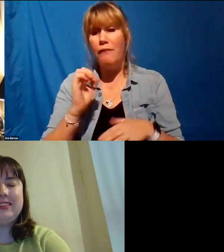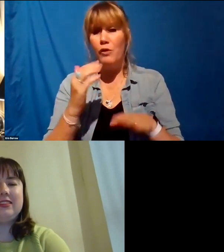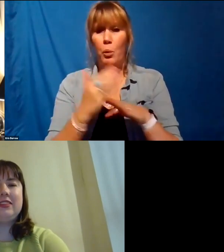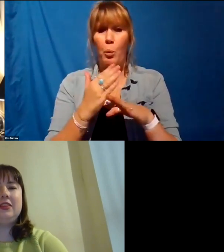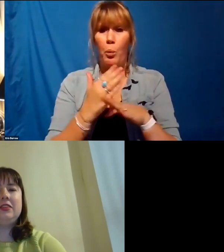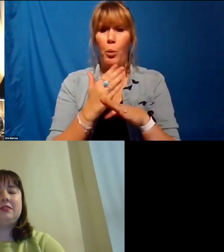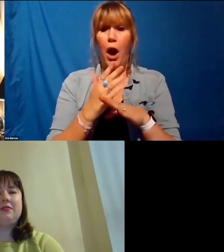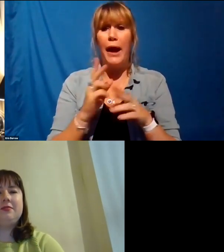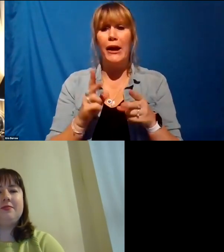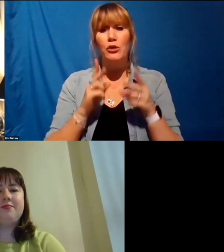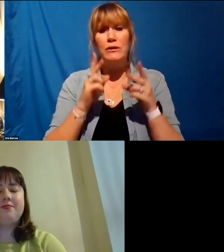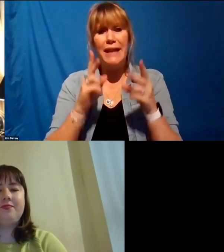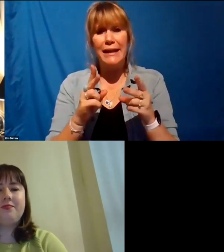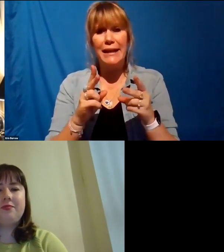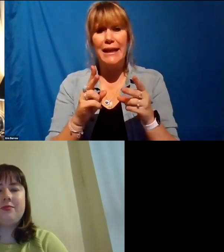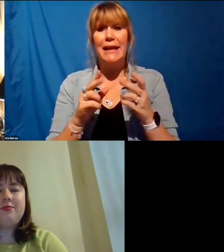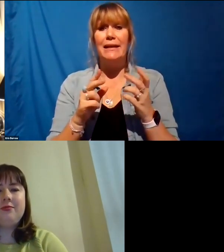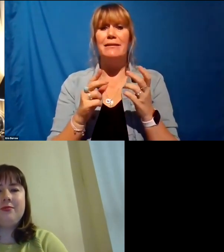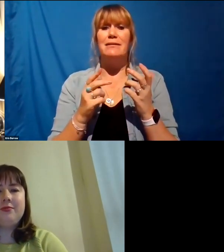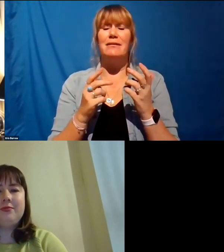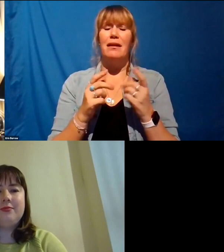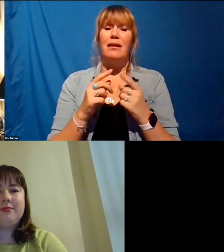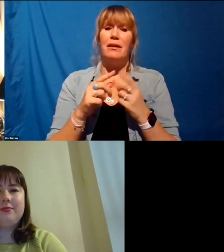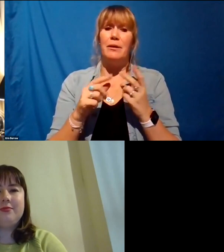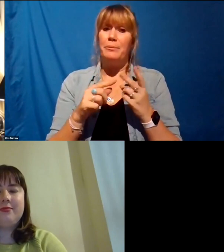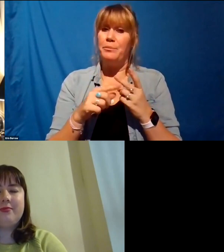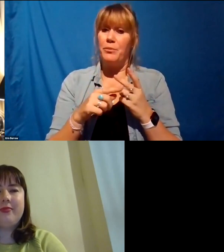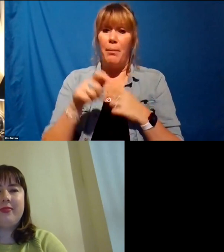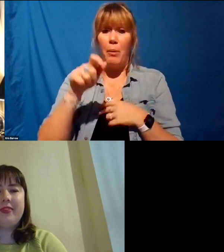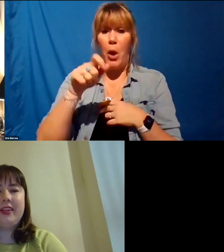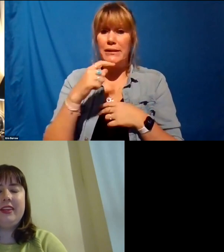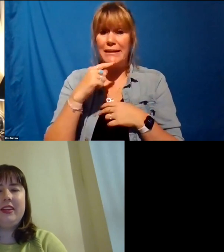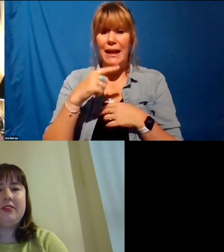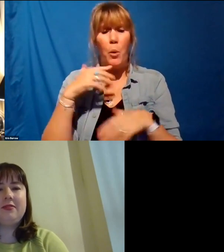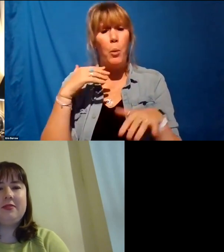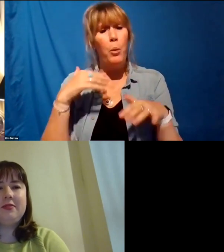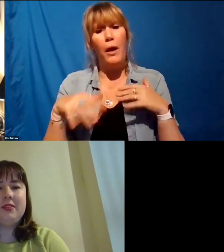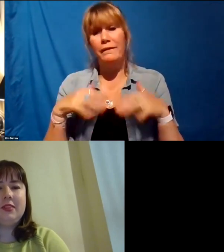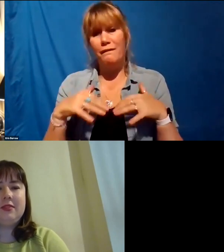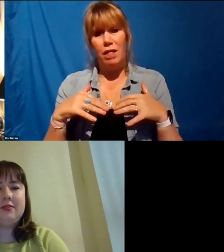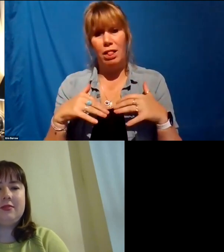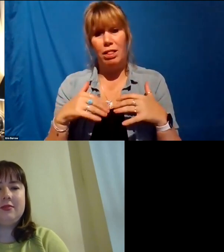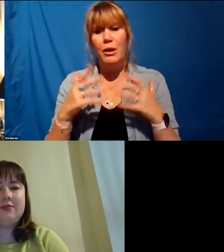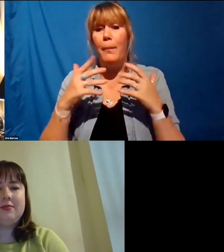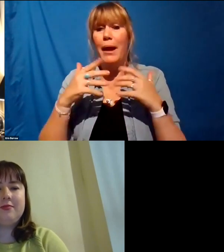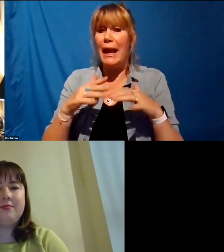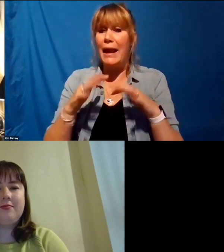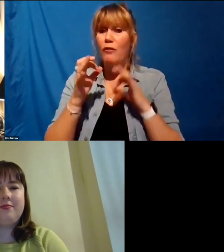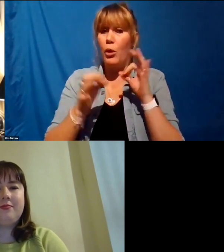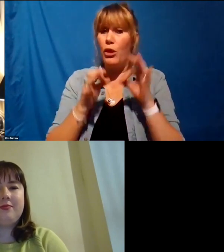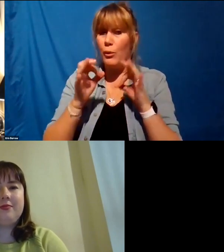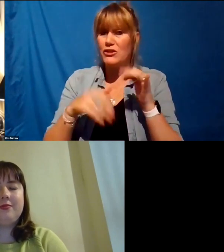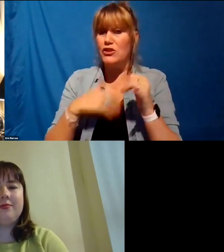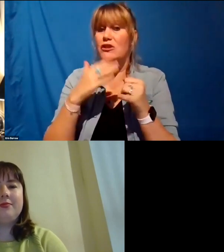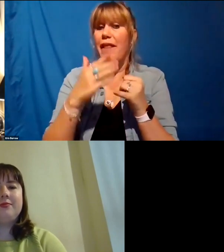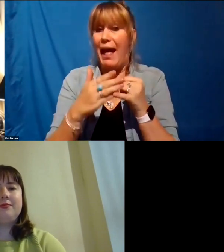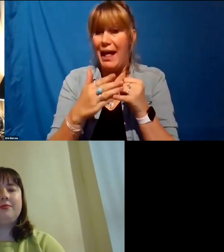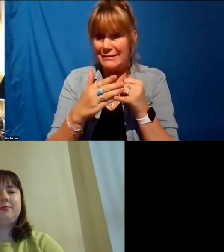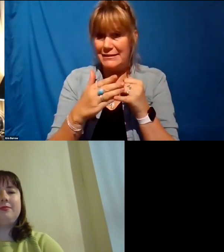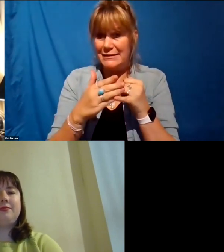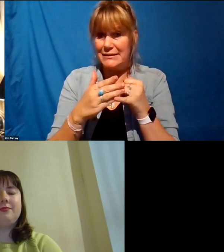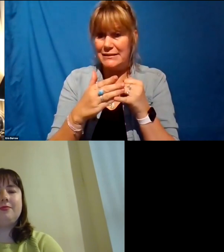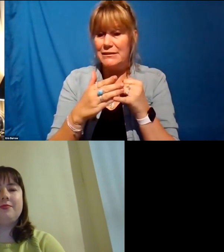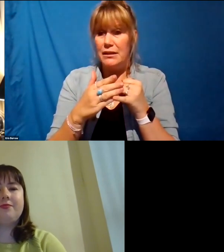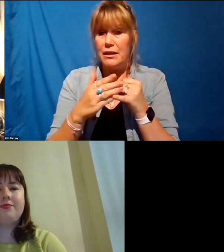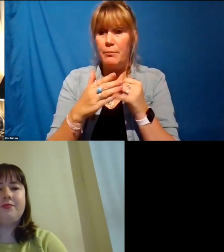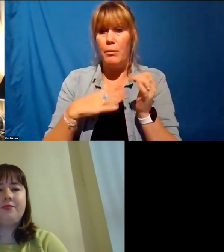technique. Tzipporah Johnston says, wonderful. So I'm going to leave all the other questions till the end, and